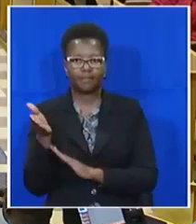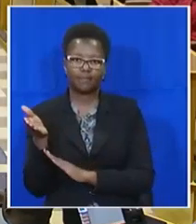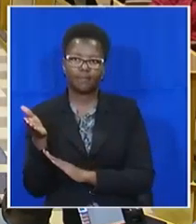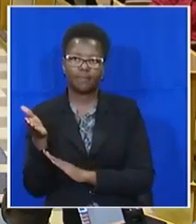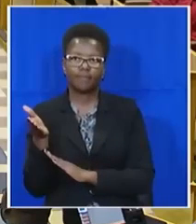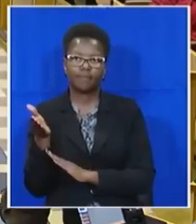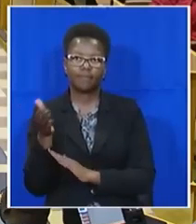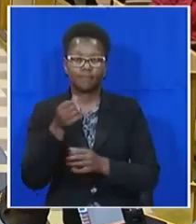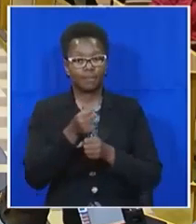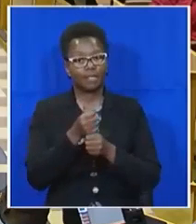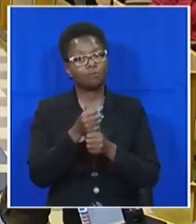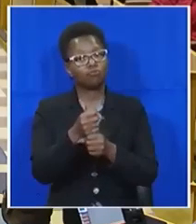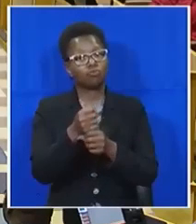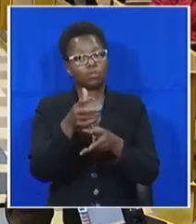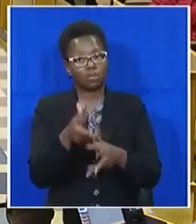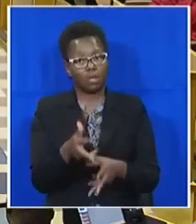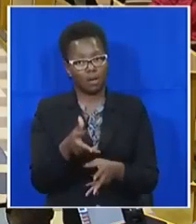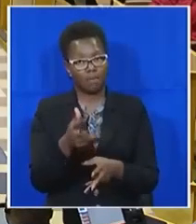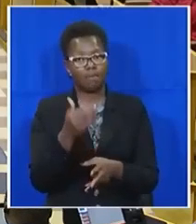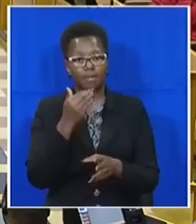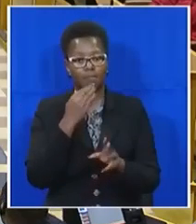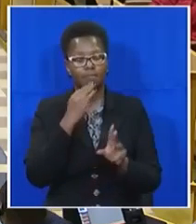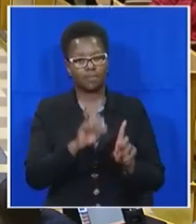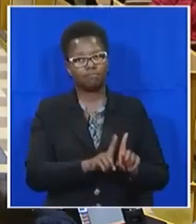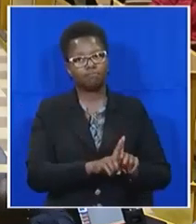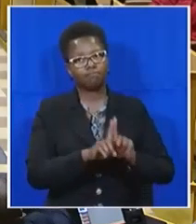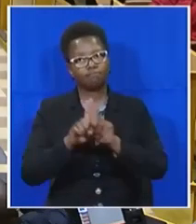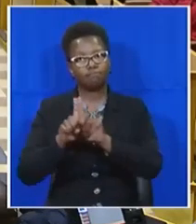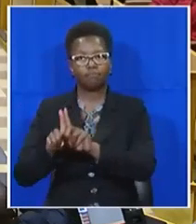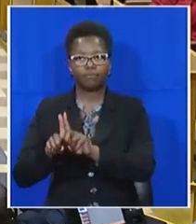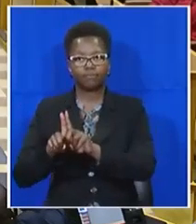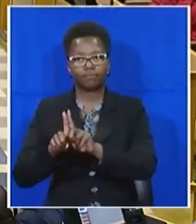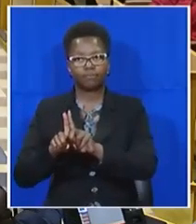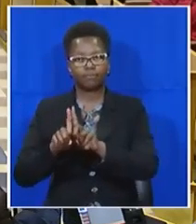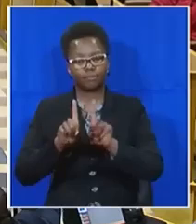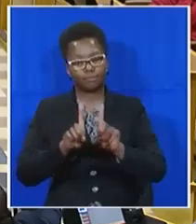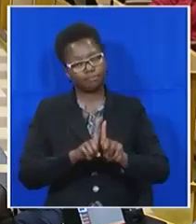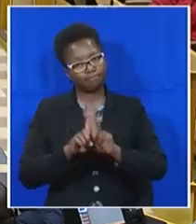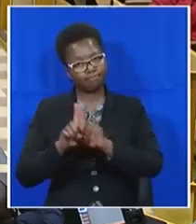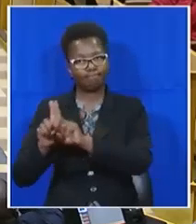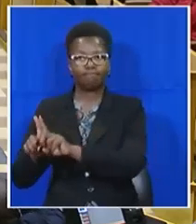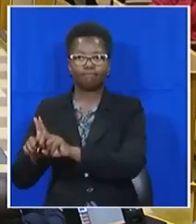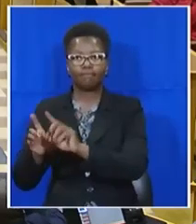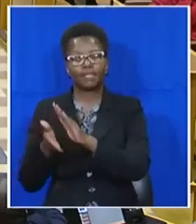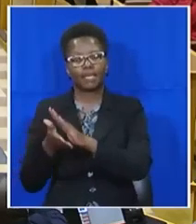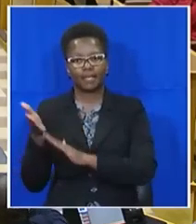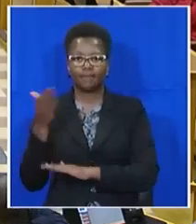Sergeant at Arms, please escort the member out of the House. Help him out of the House.